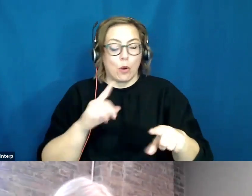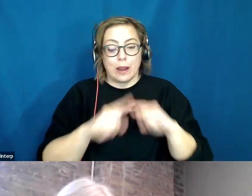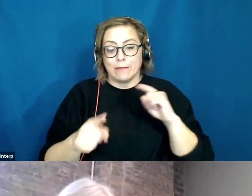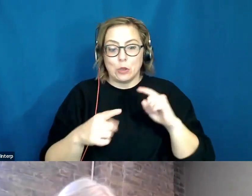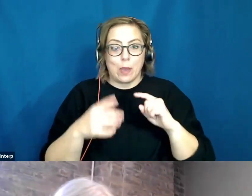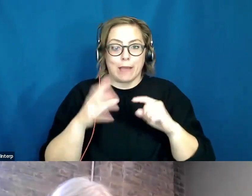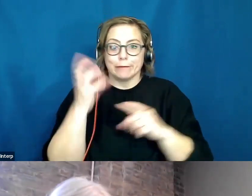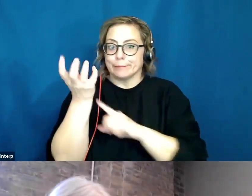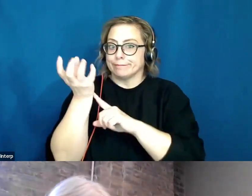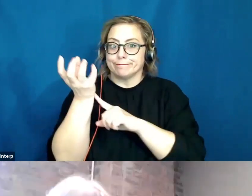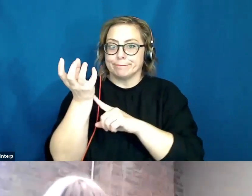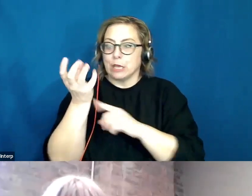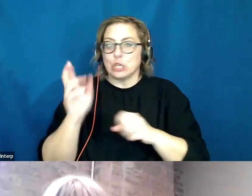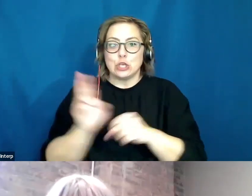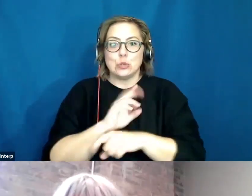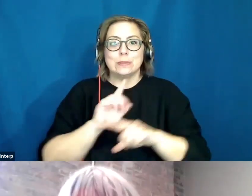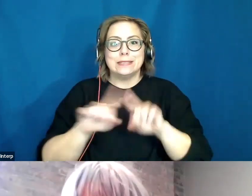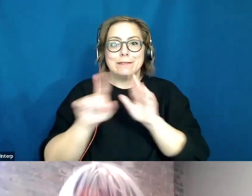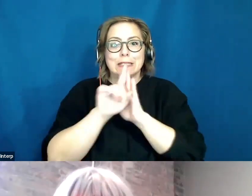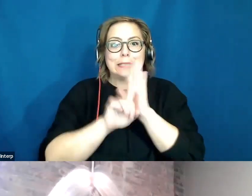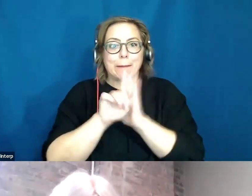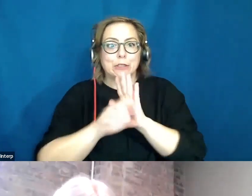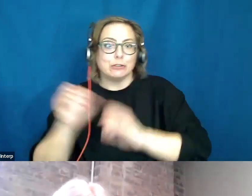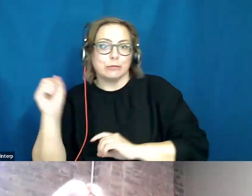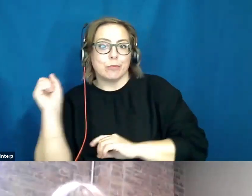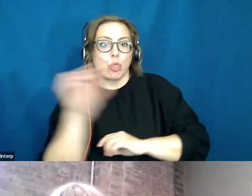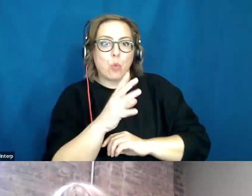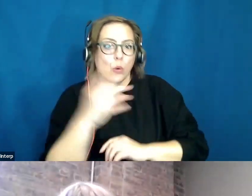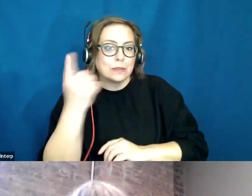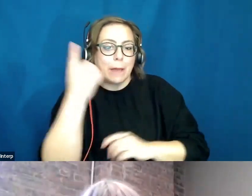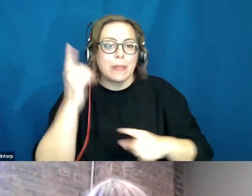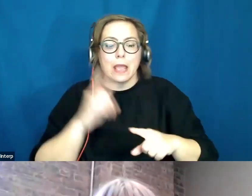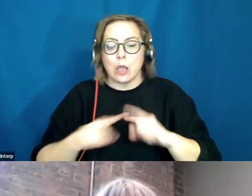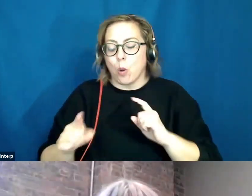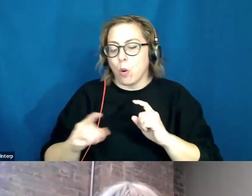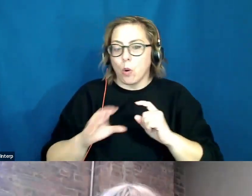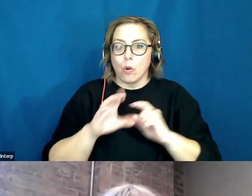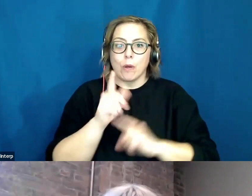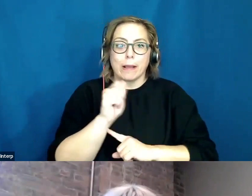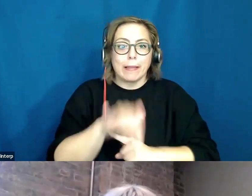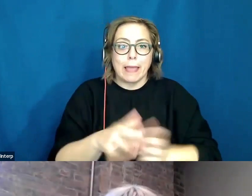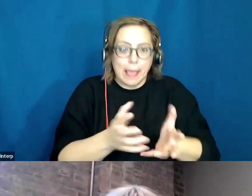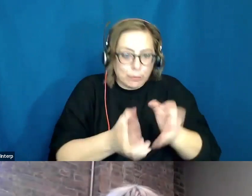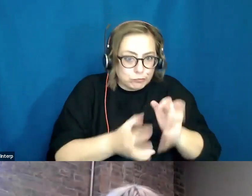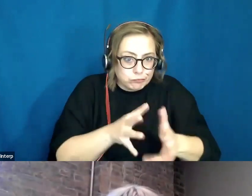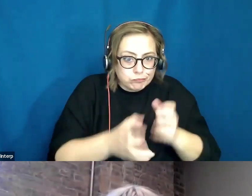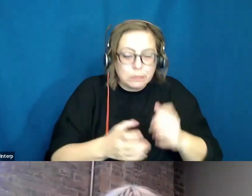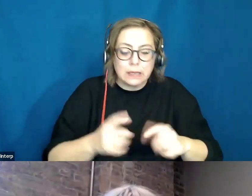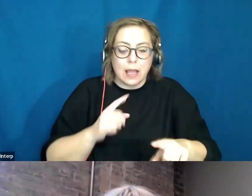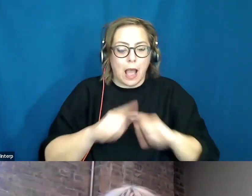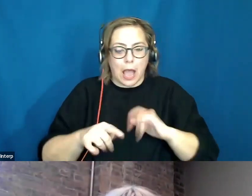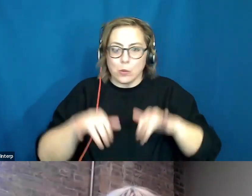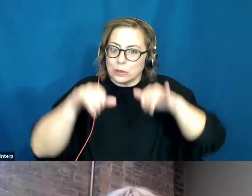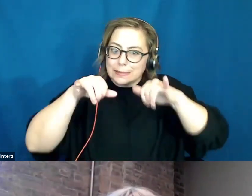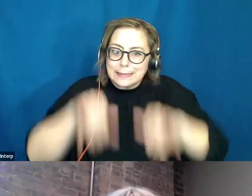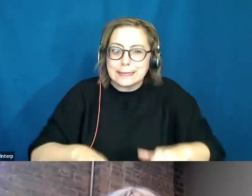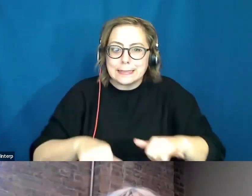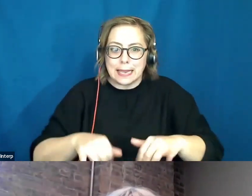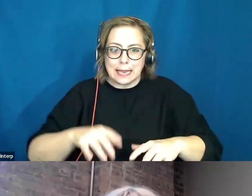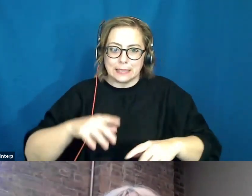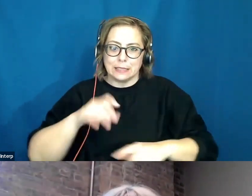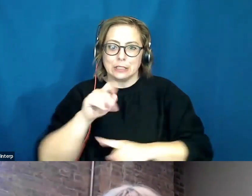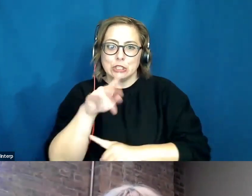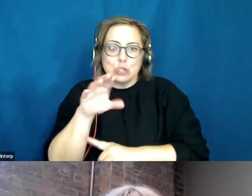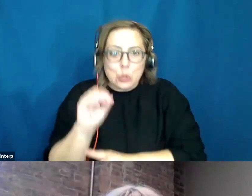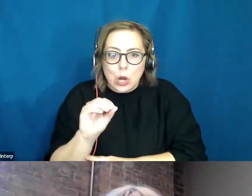or experimenting with different types of clay. And I just want to sit in the studio for 3 months and just figure out what I